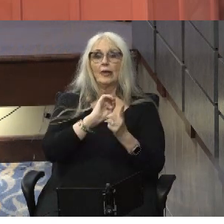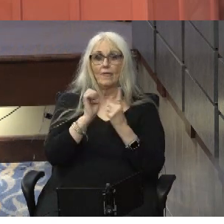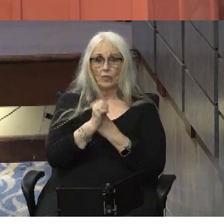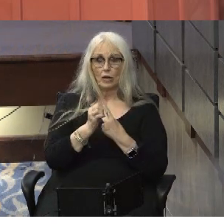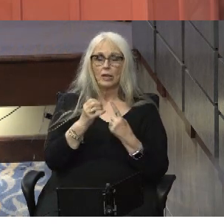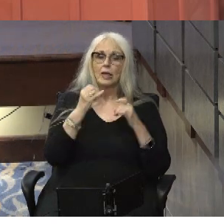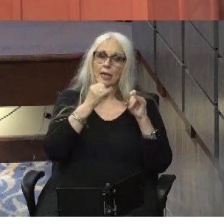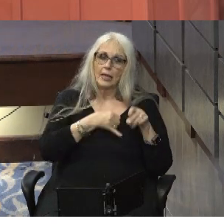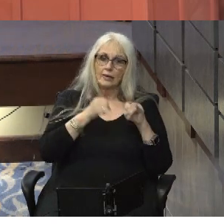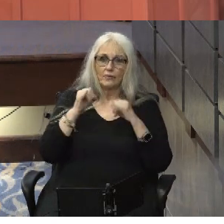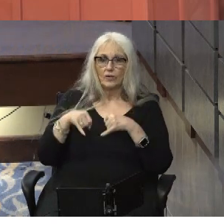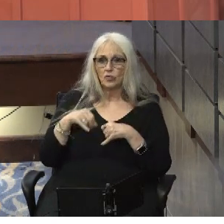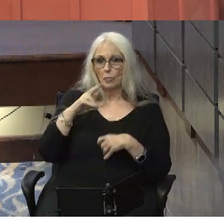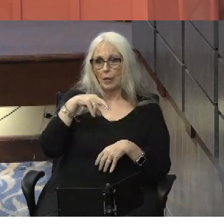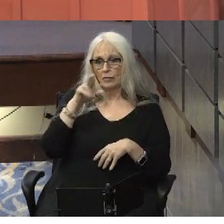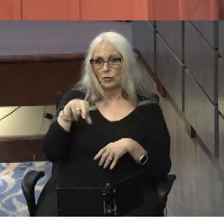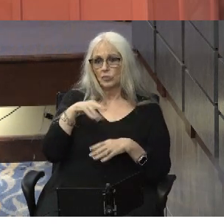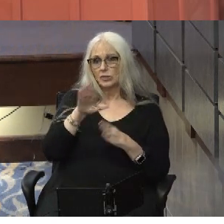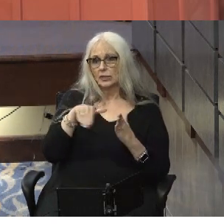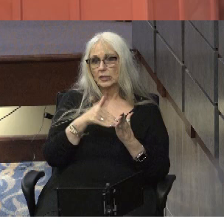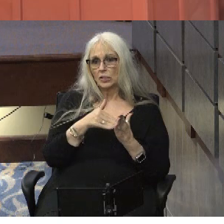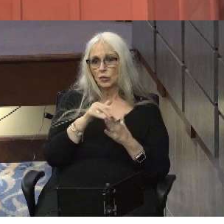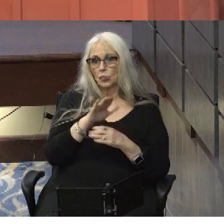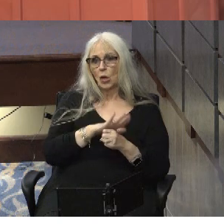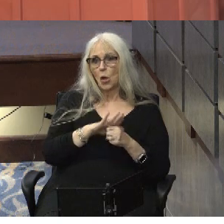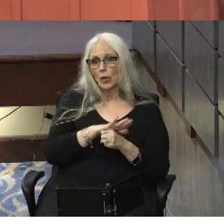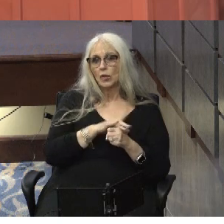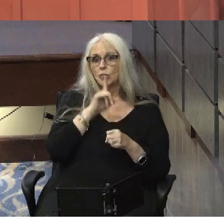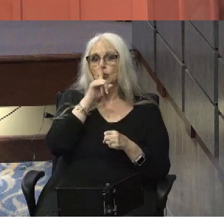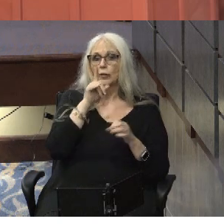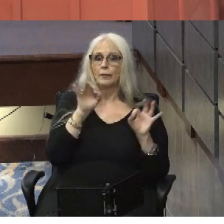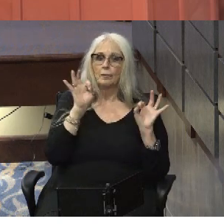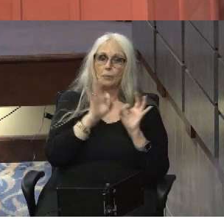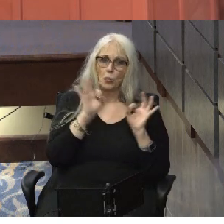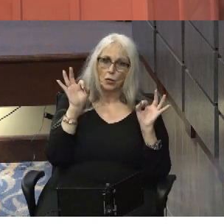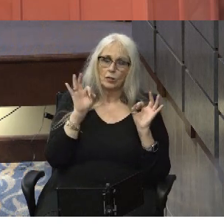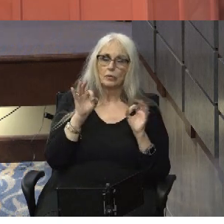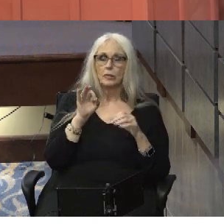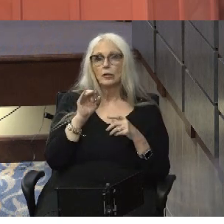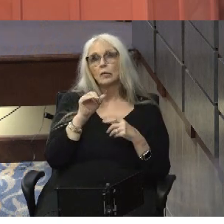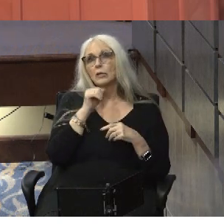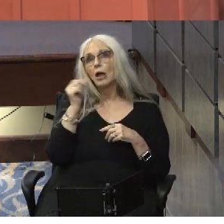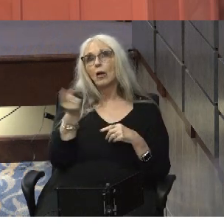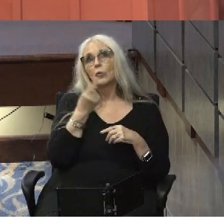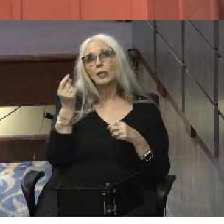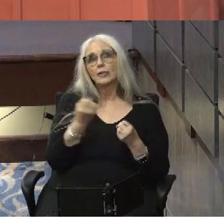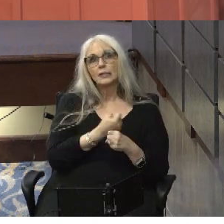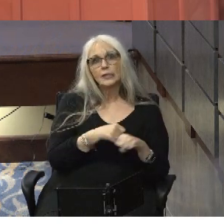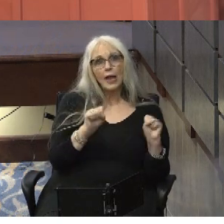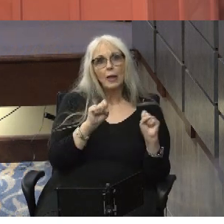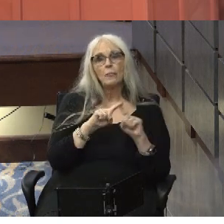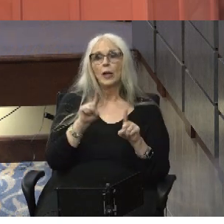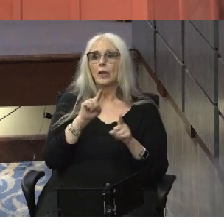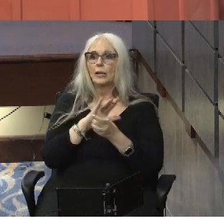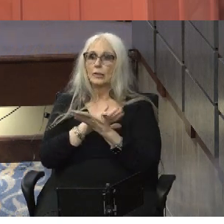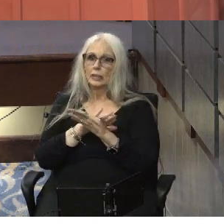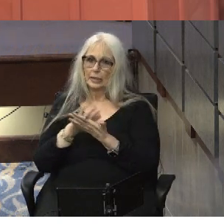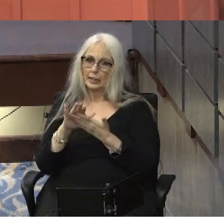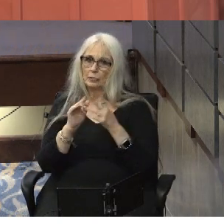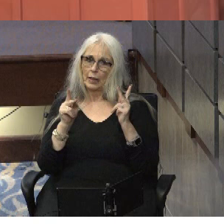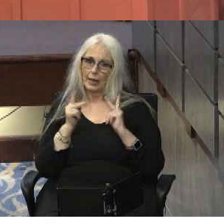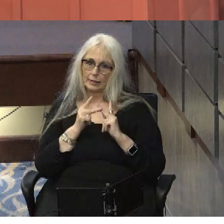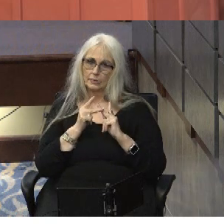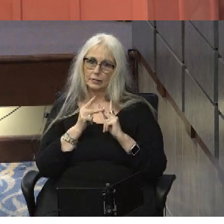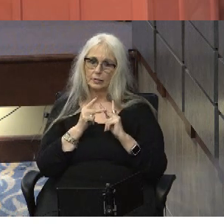individualized bathrooms in these central locations, I think are key to creating not just a safe place, but a clean place as